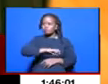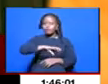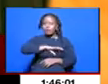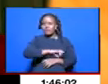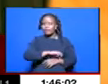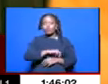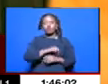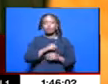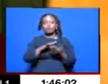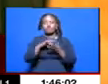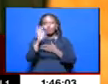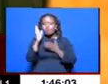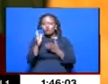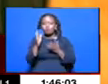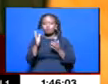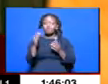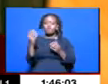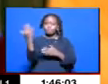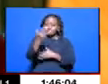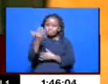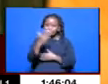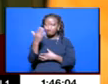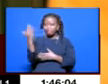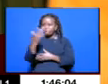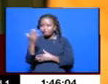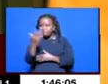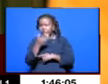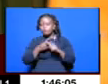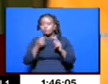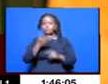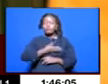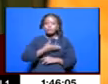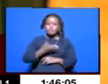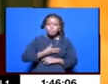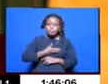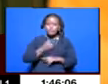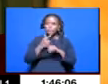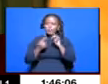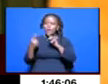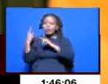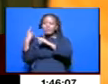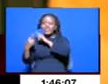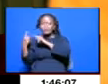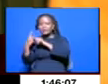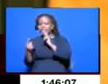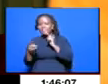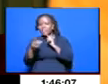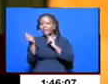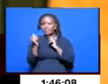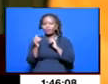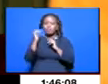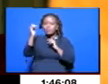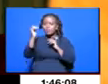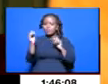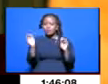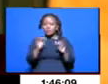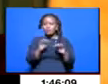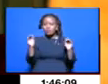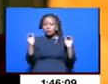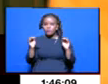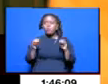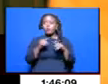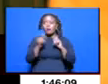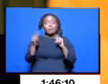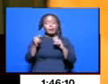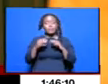counsel. Some of them experienced jurists and others not so senior. But it was such a moment when